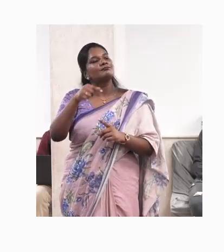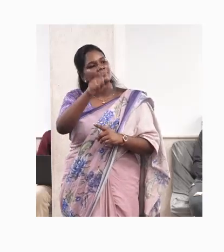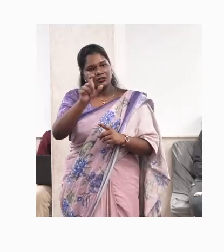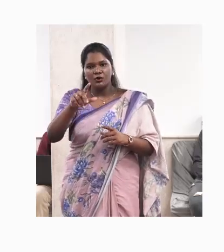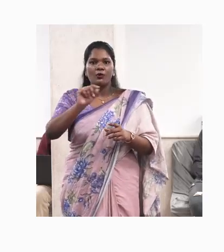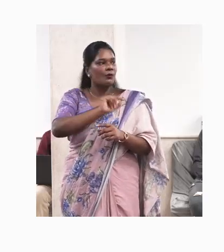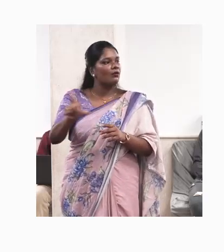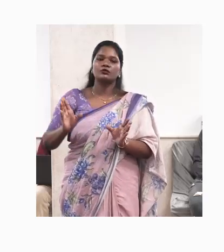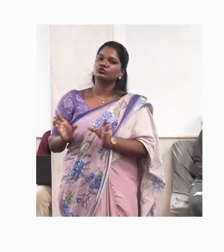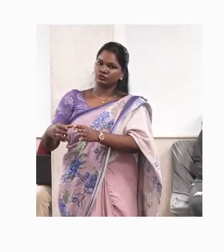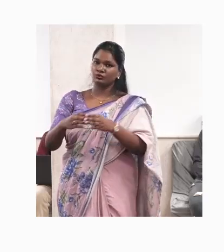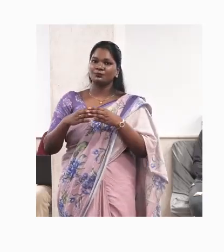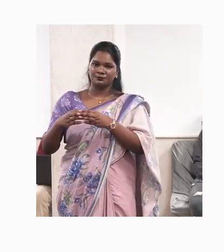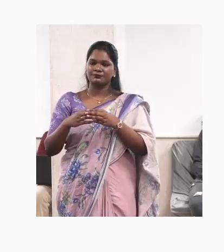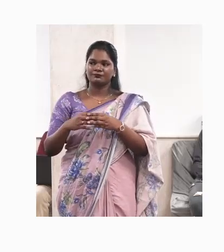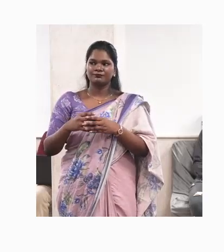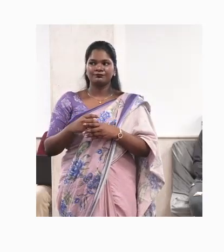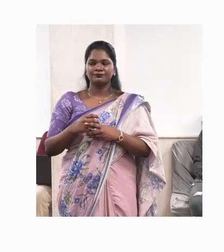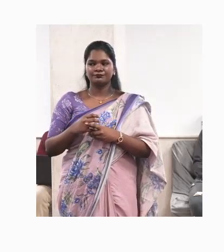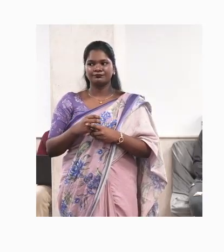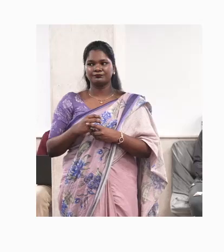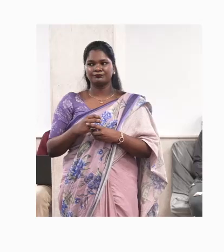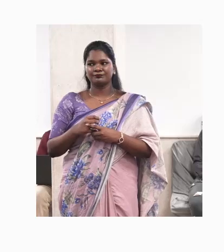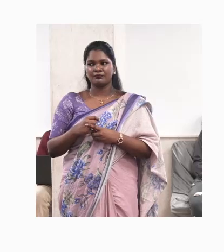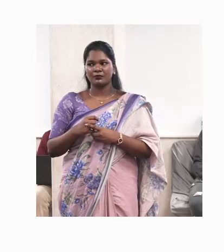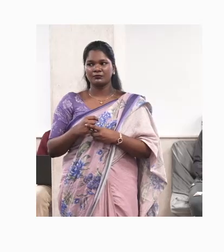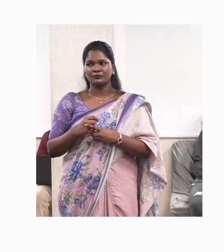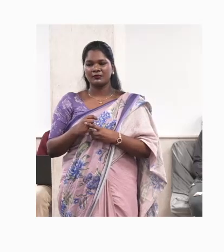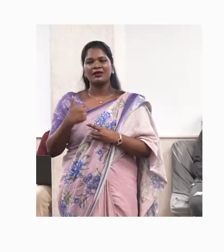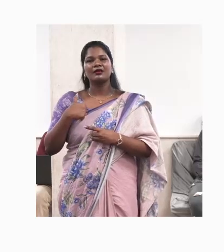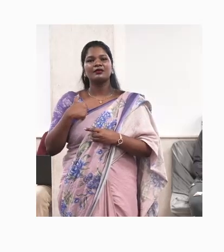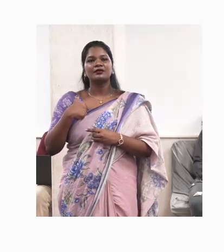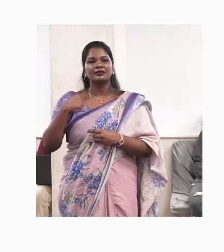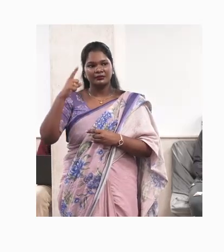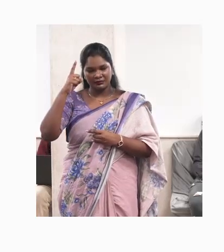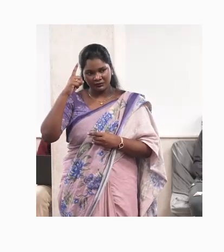every group there. So, so I think